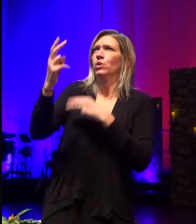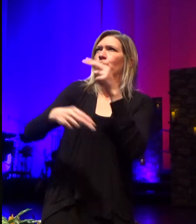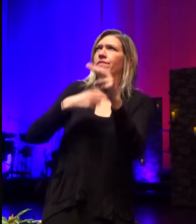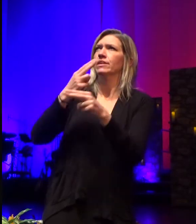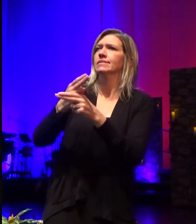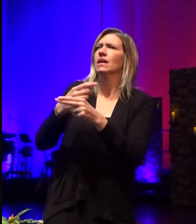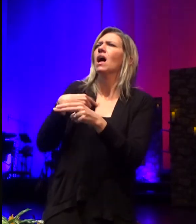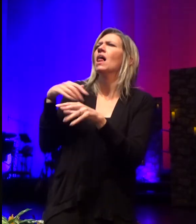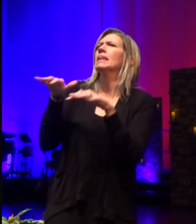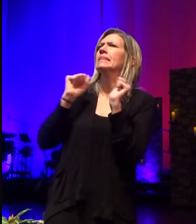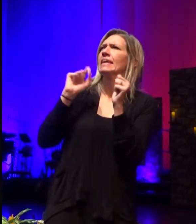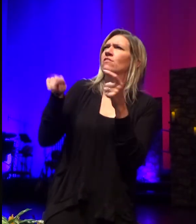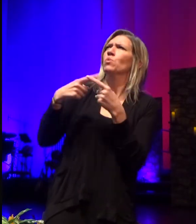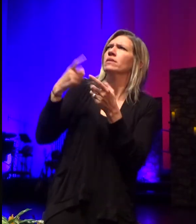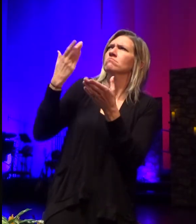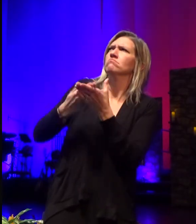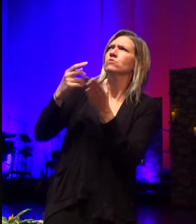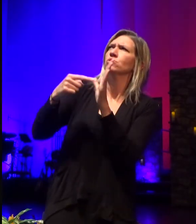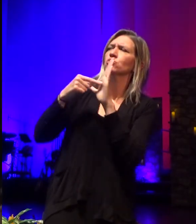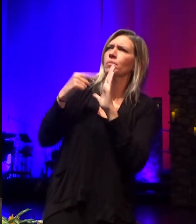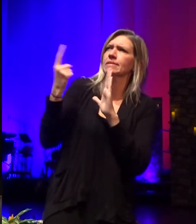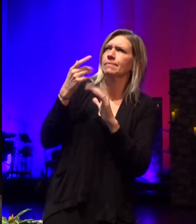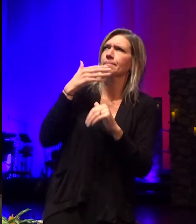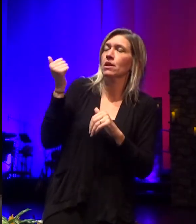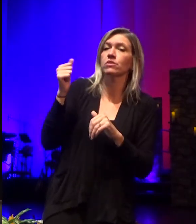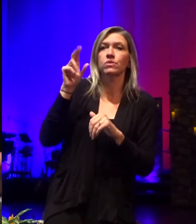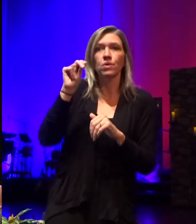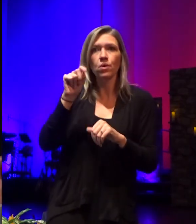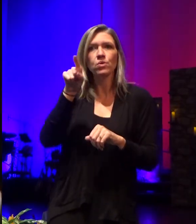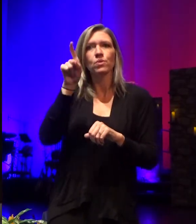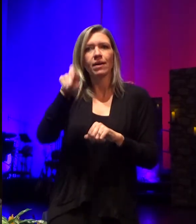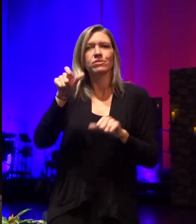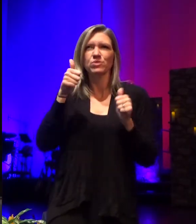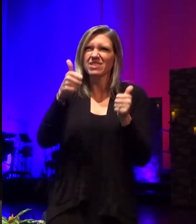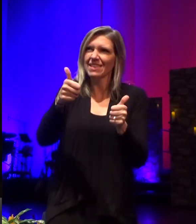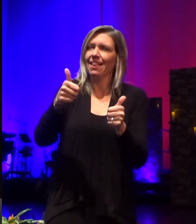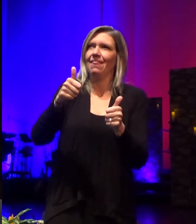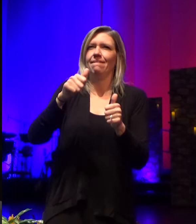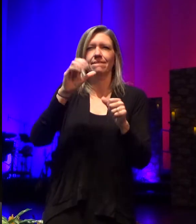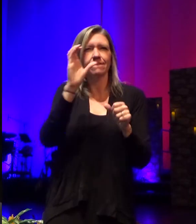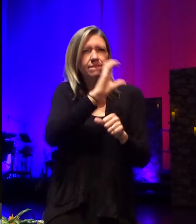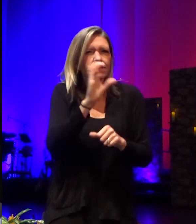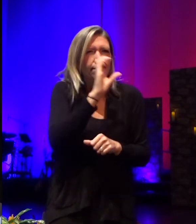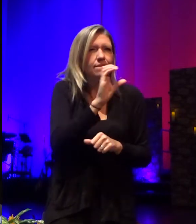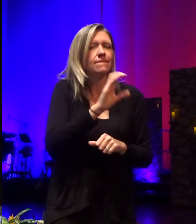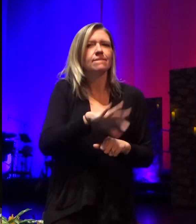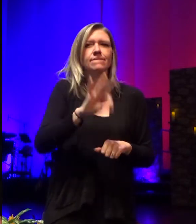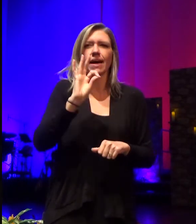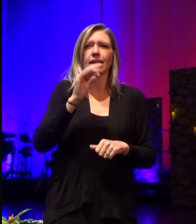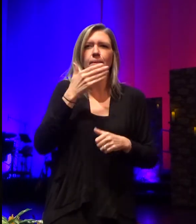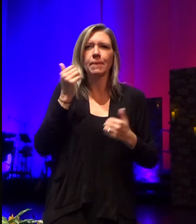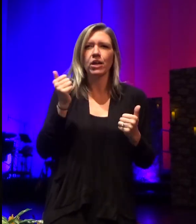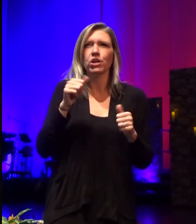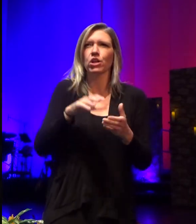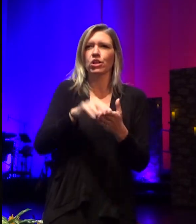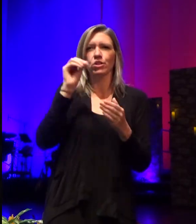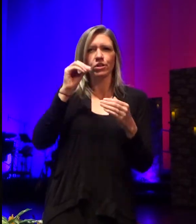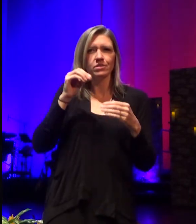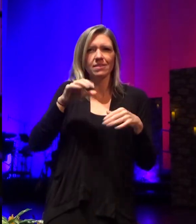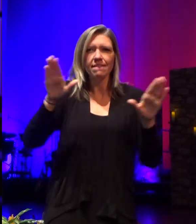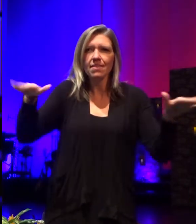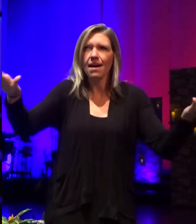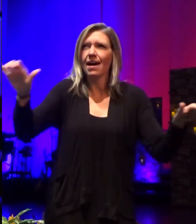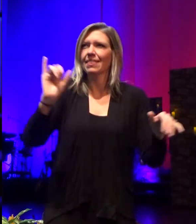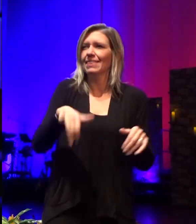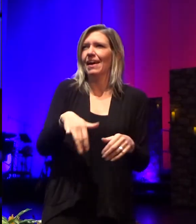me something better. No. You got to get out and find the better and soar, learn to fly in different territory than that familiar, safe